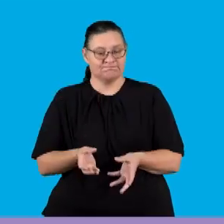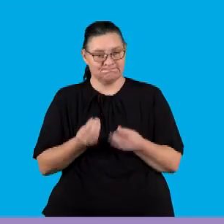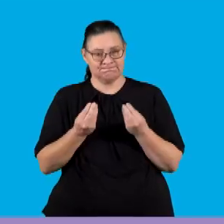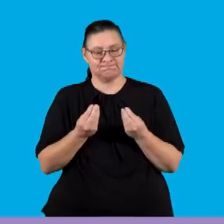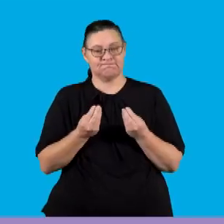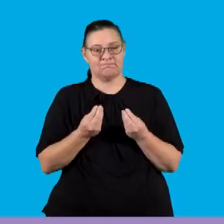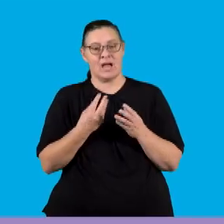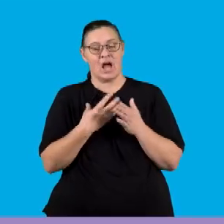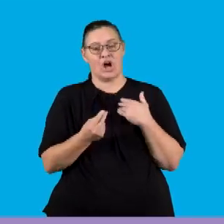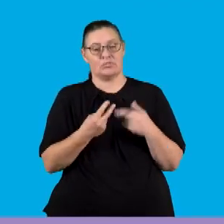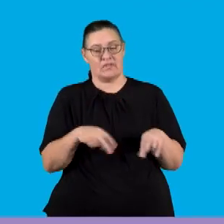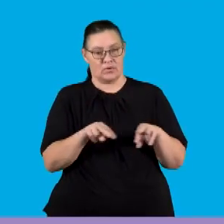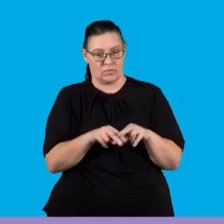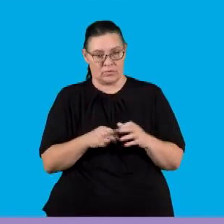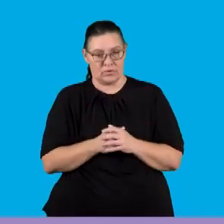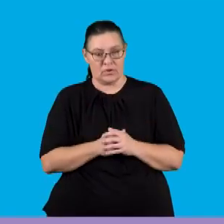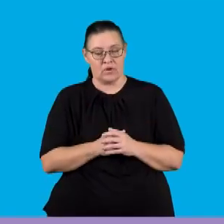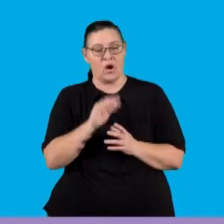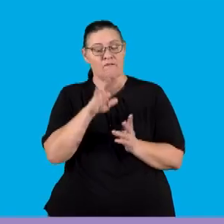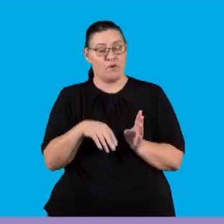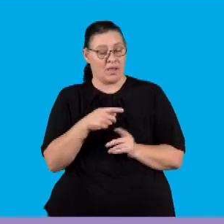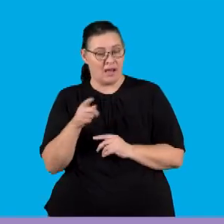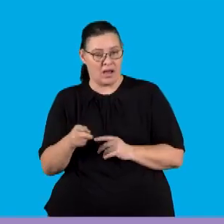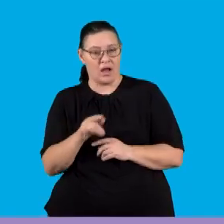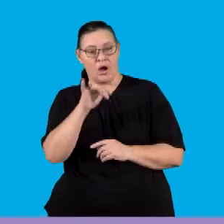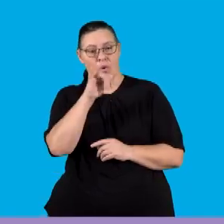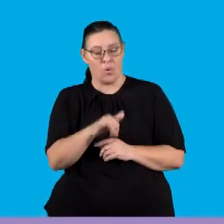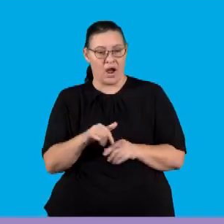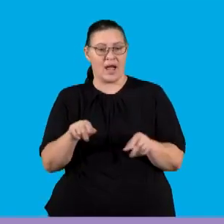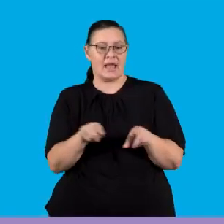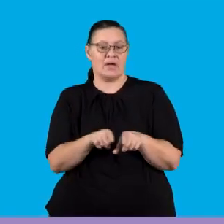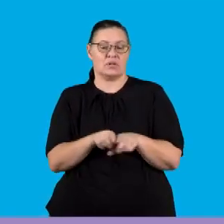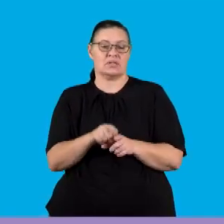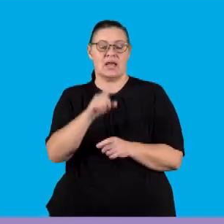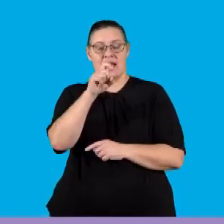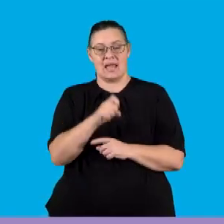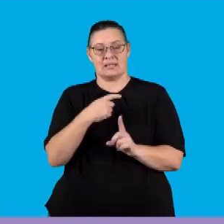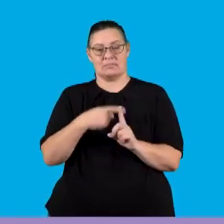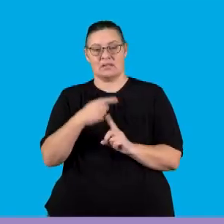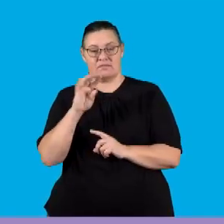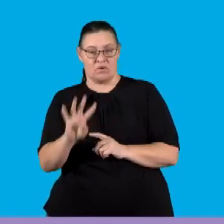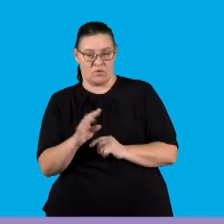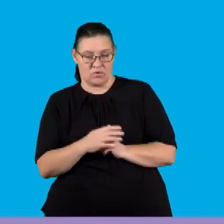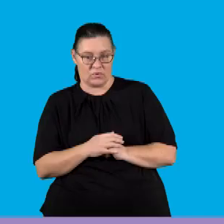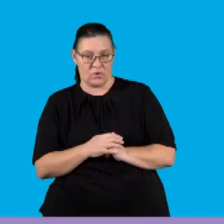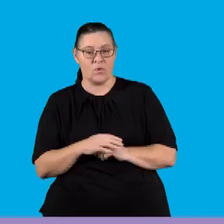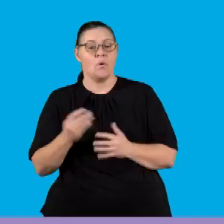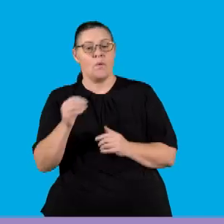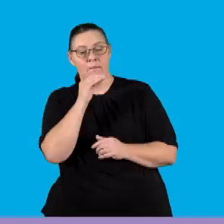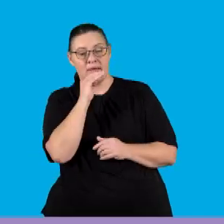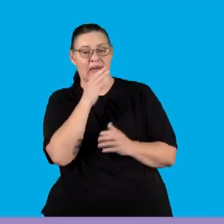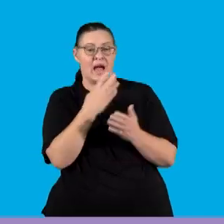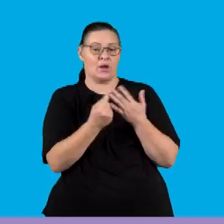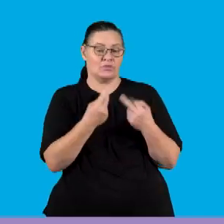those output values. So the formula would be y is equals to x plus 4, or in other words,